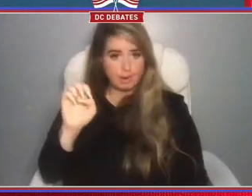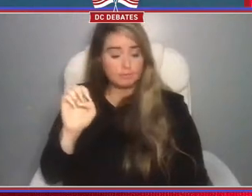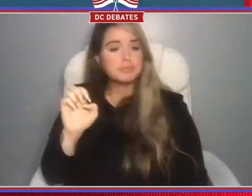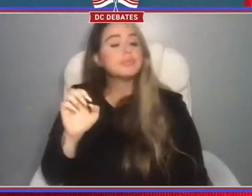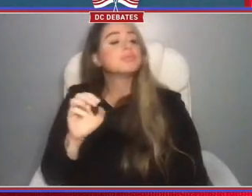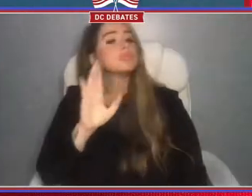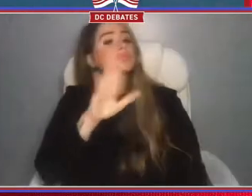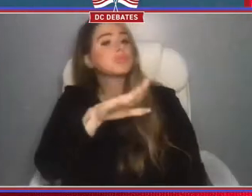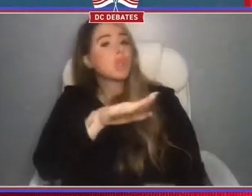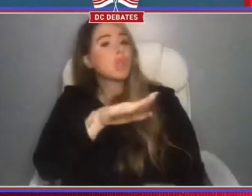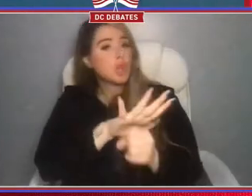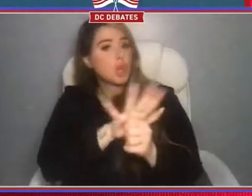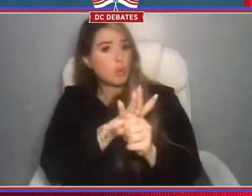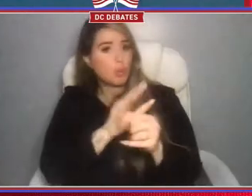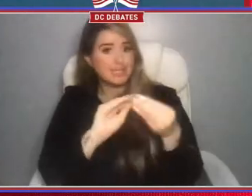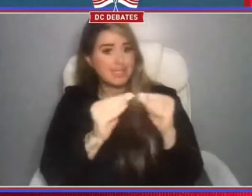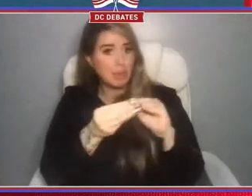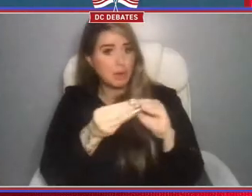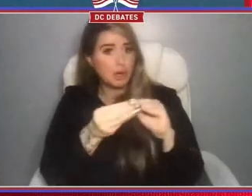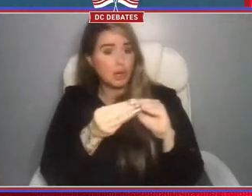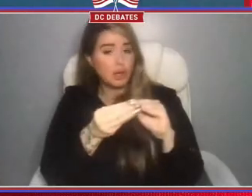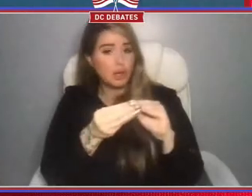climbing rapidly in January